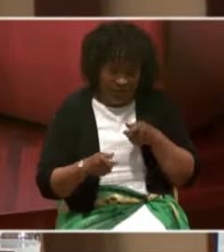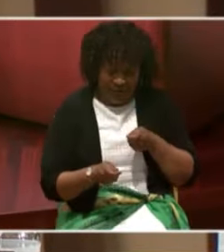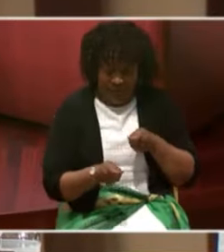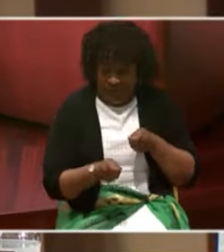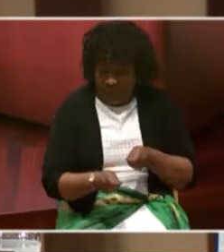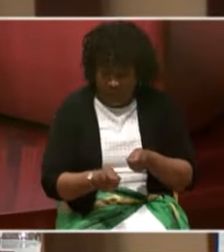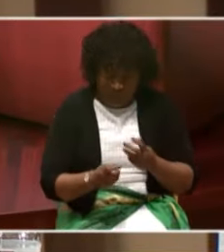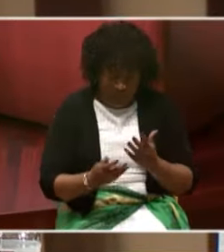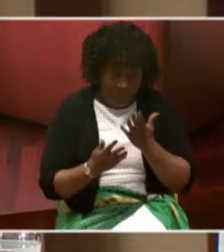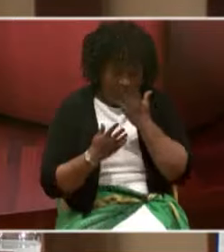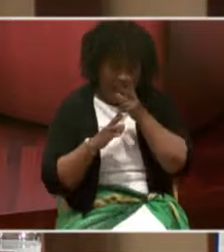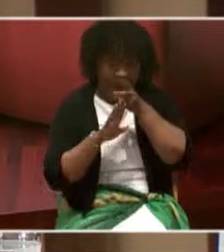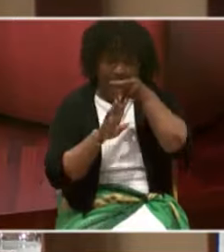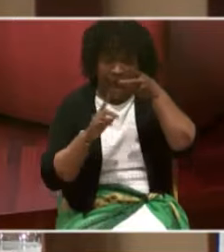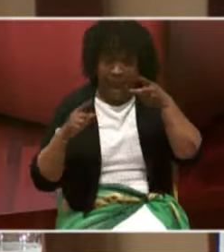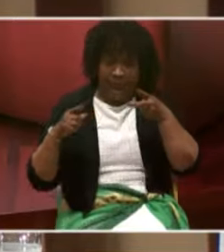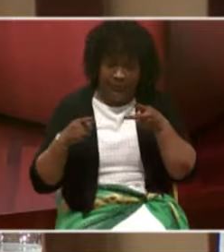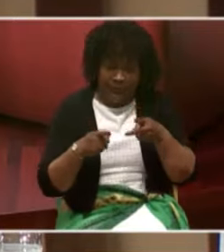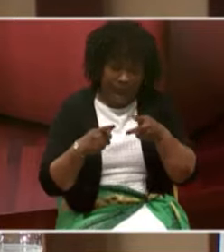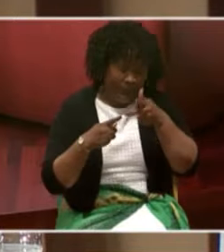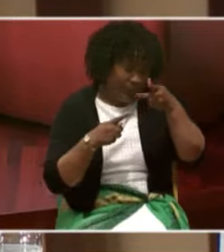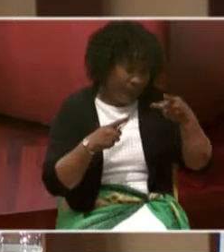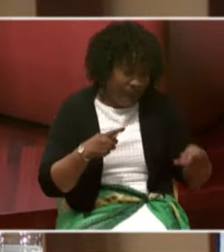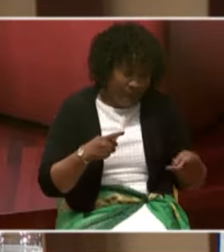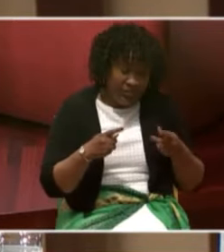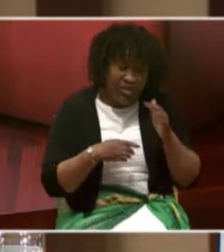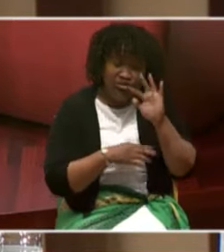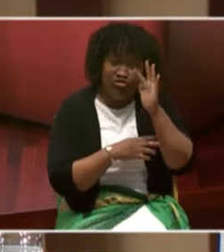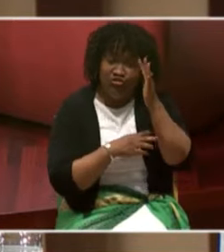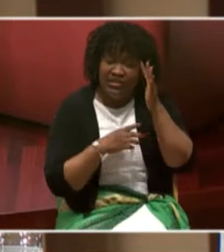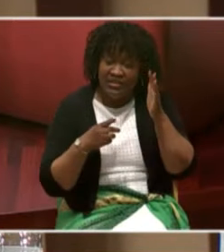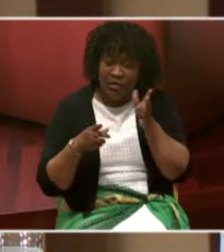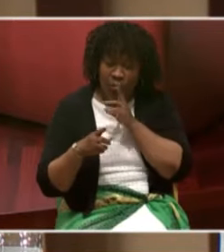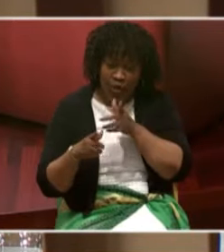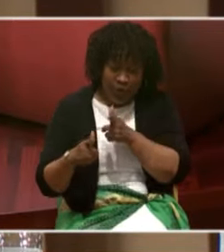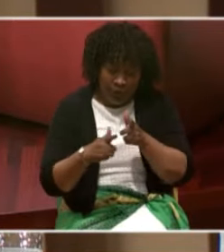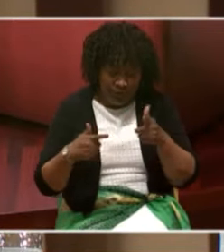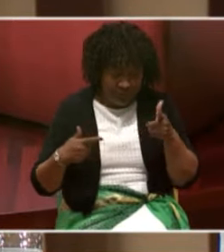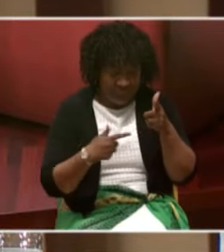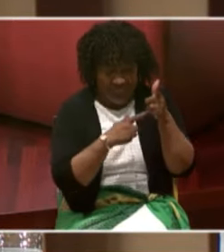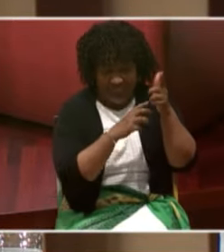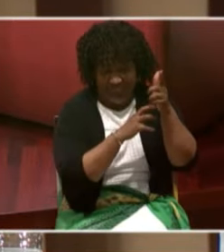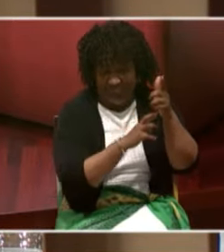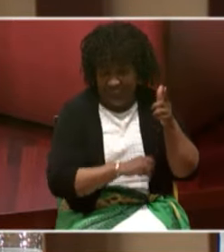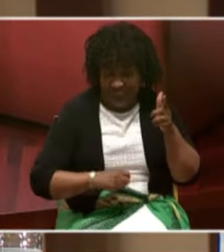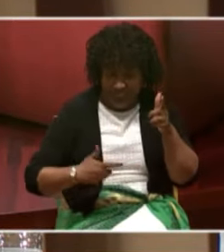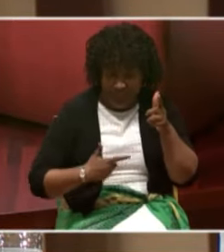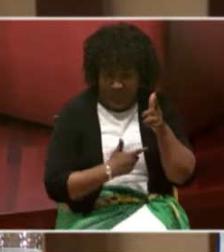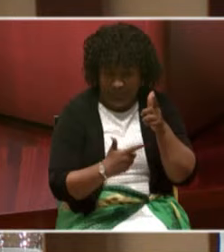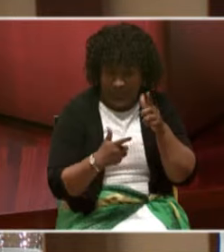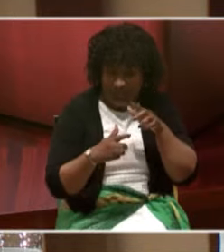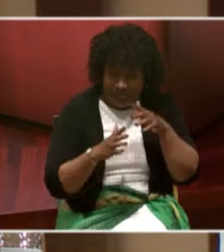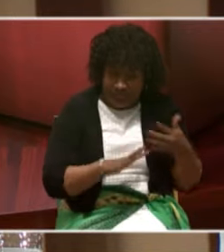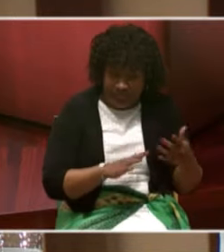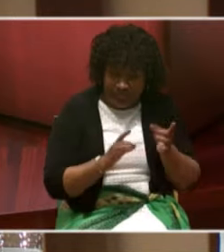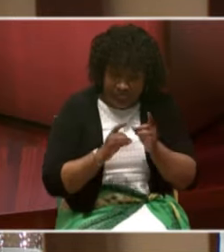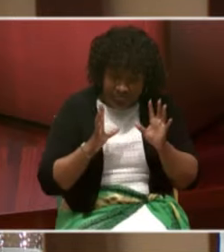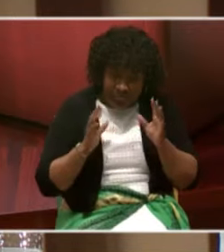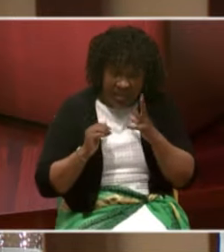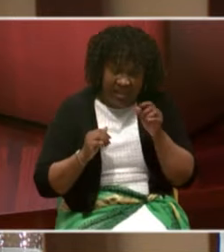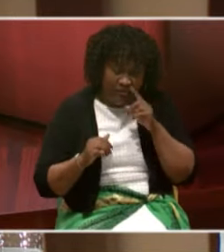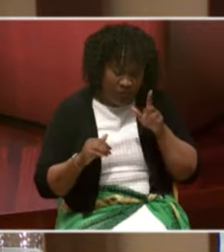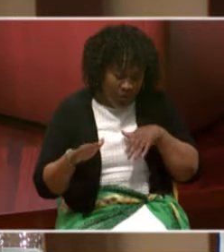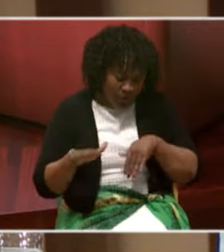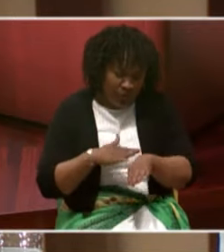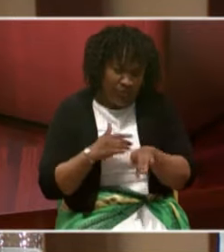country. So how do we teach those lessons to our children without